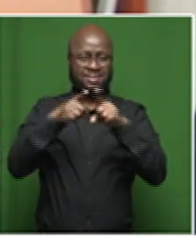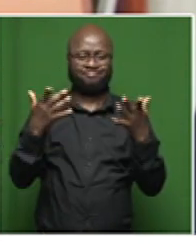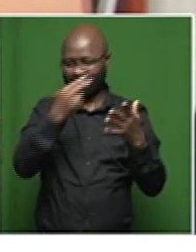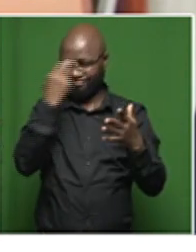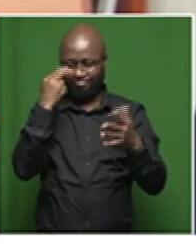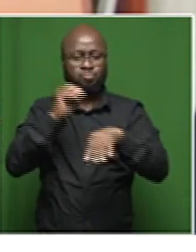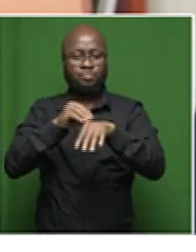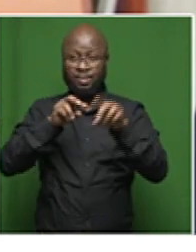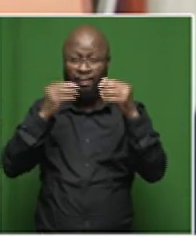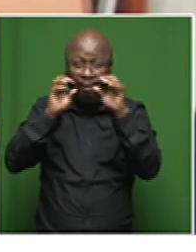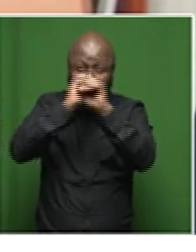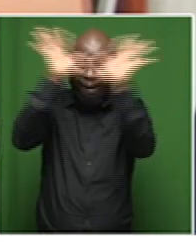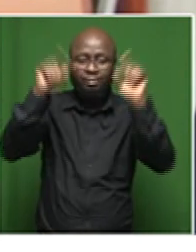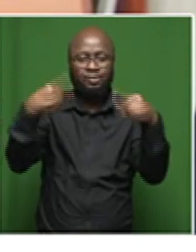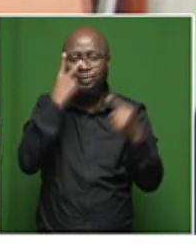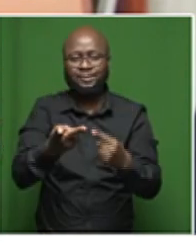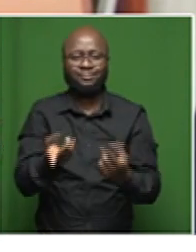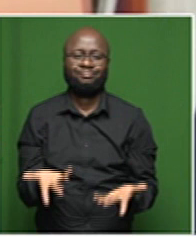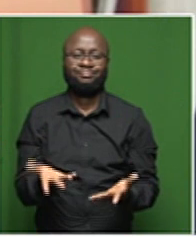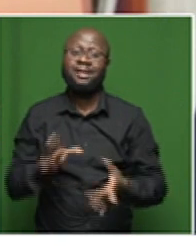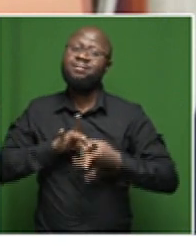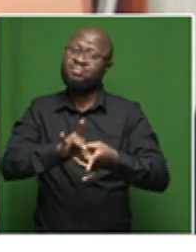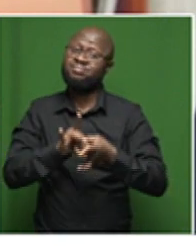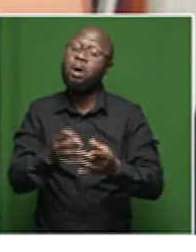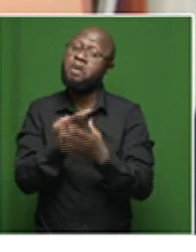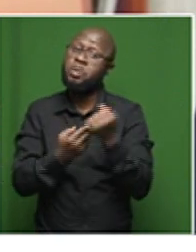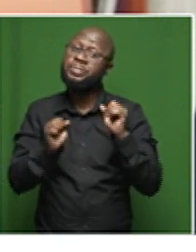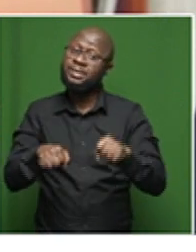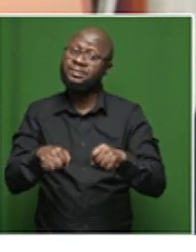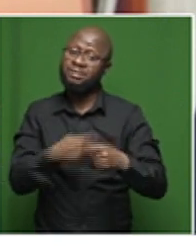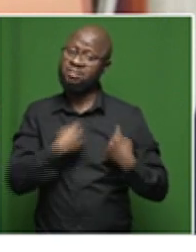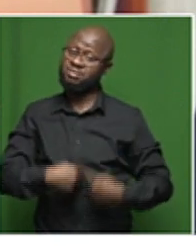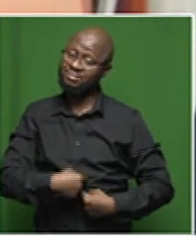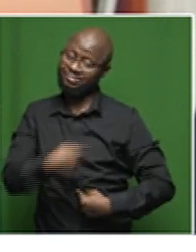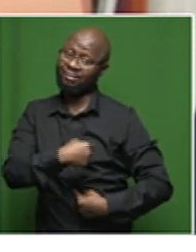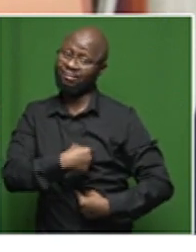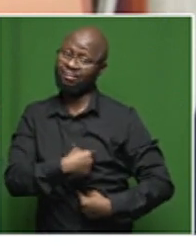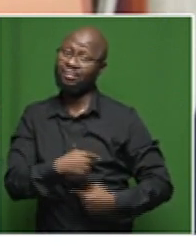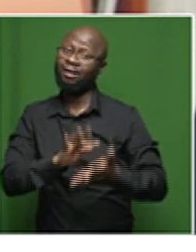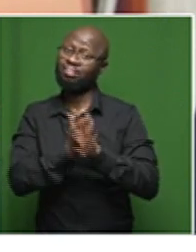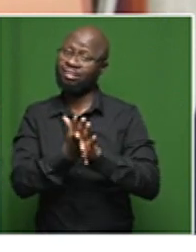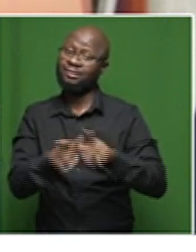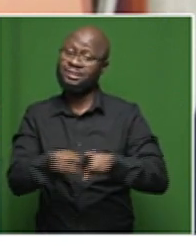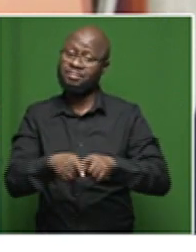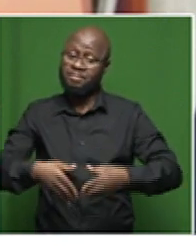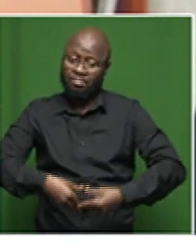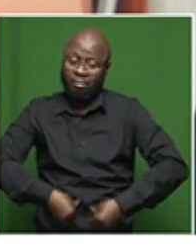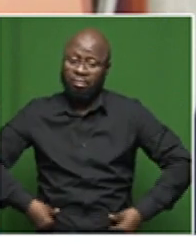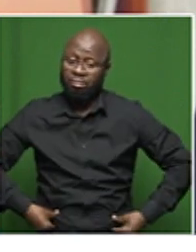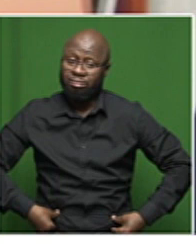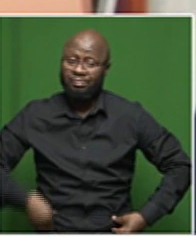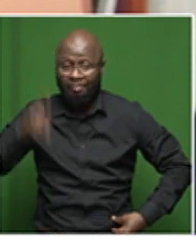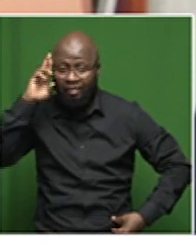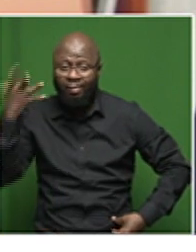can have the link between the two. And then we've already spoken about the heart. We can get damage to the kidneys, where it can start